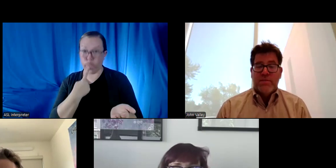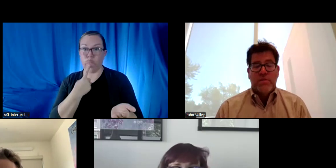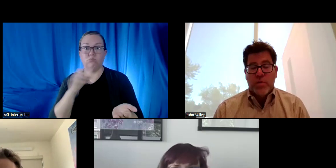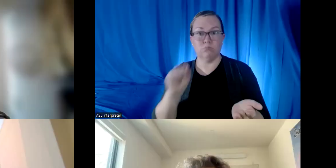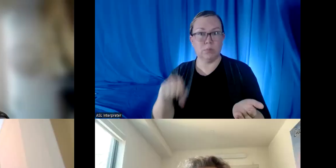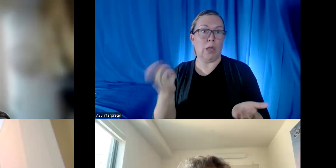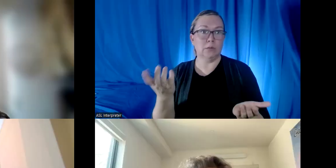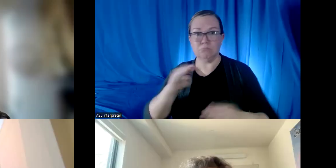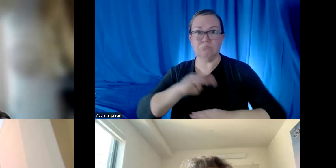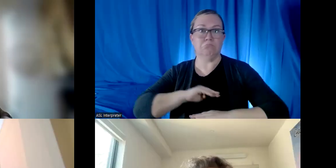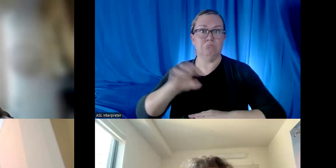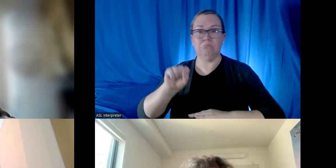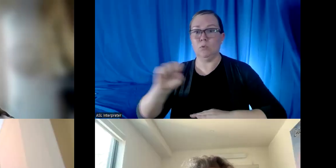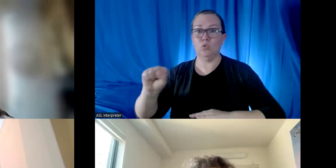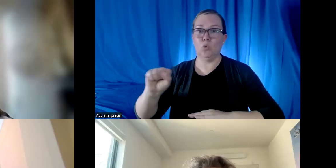you meet the Social Security